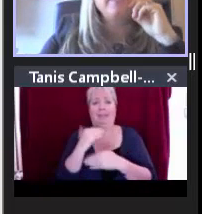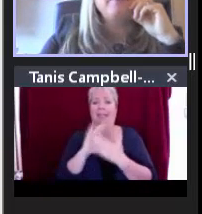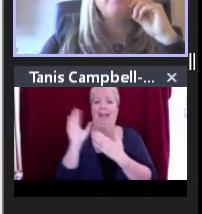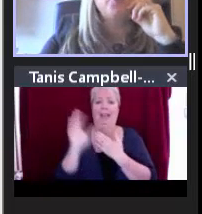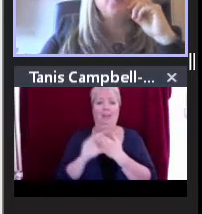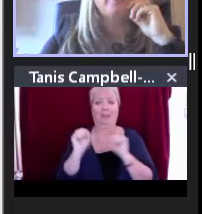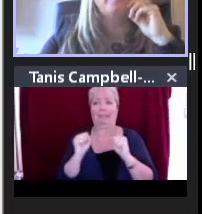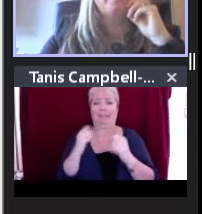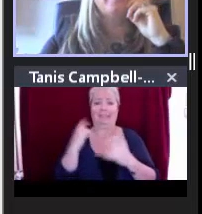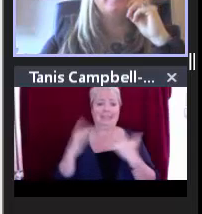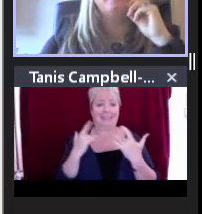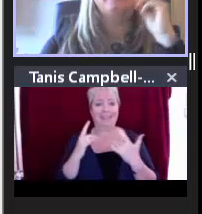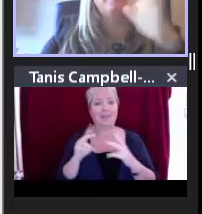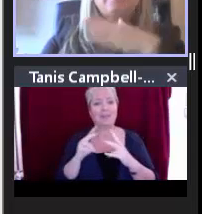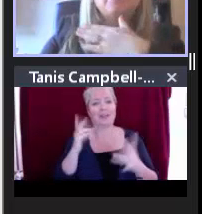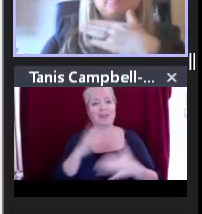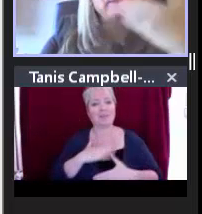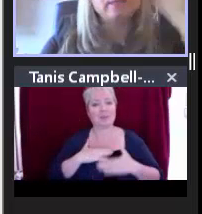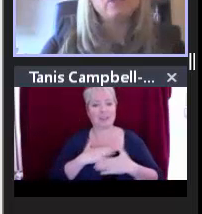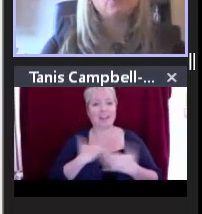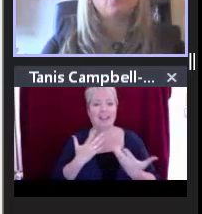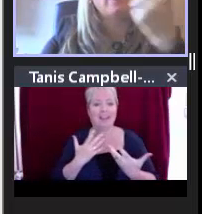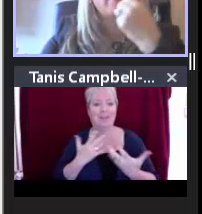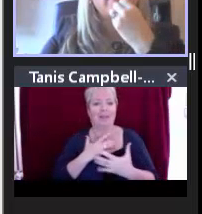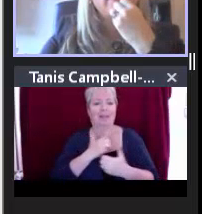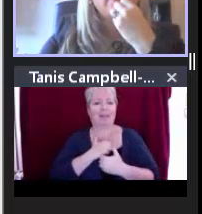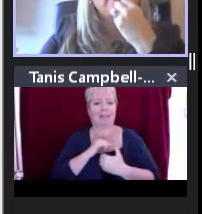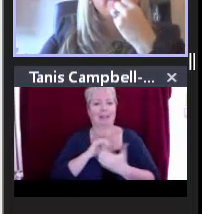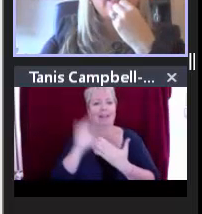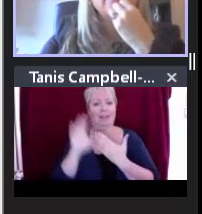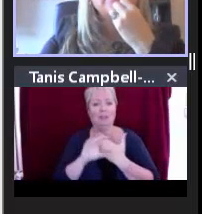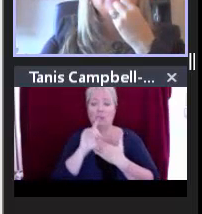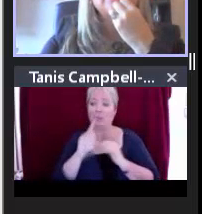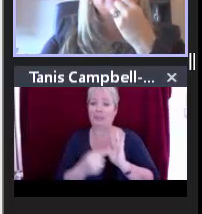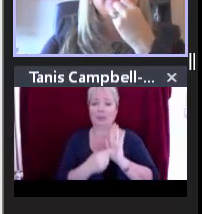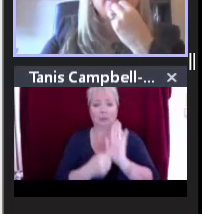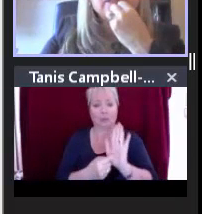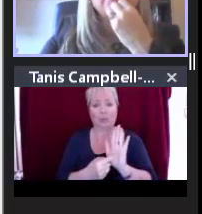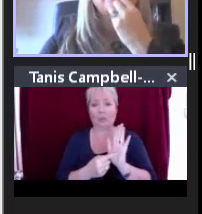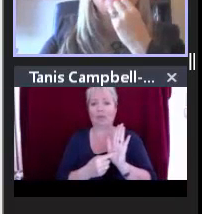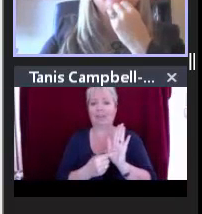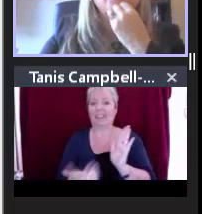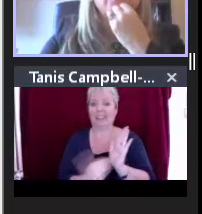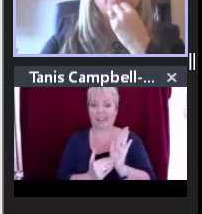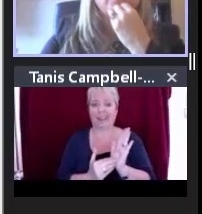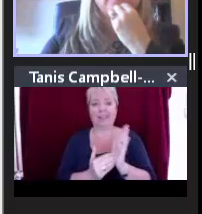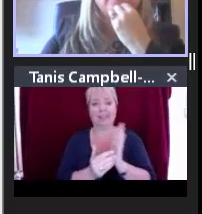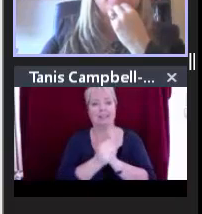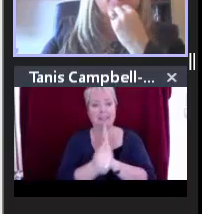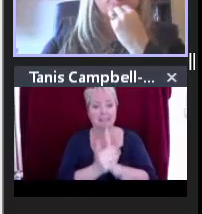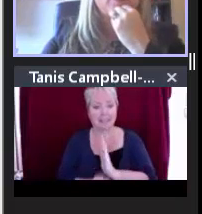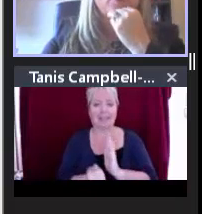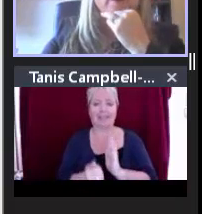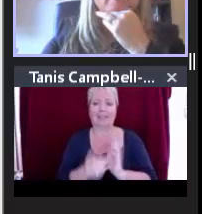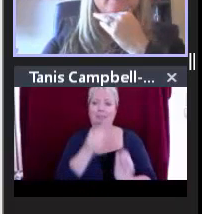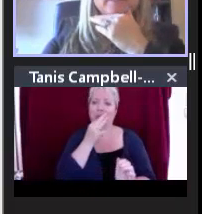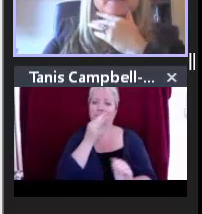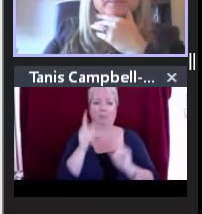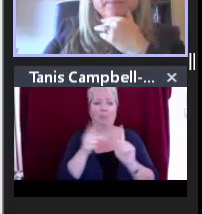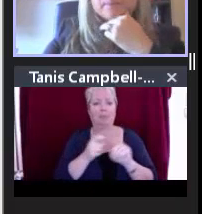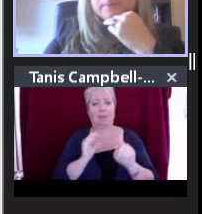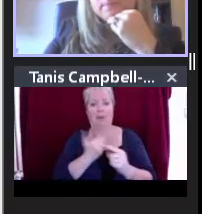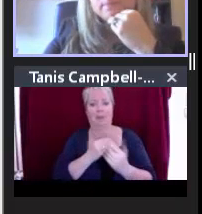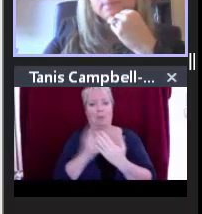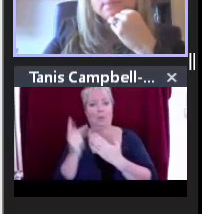they're really appreciated, and it's really showing the talented individuals coming to our